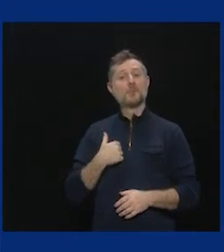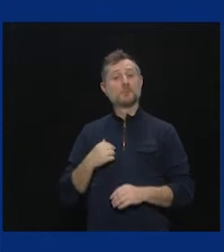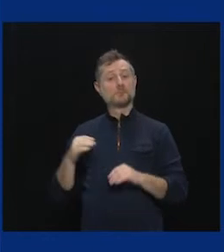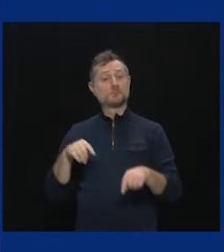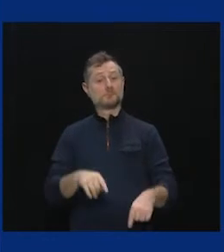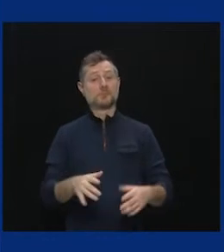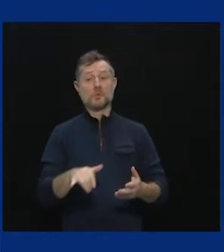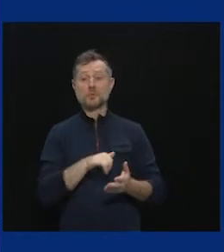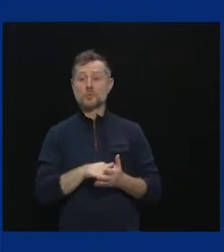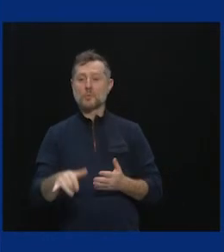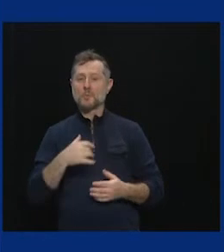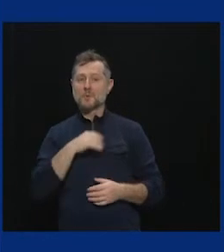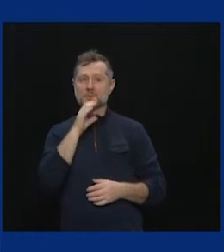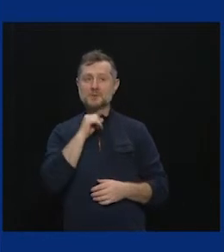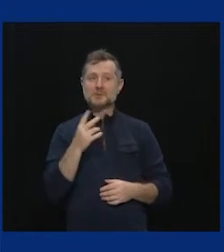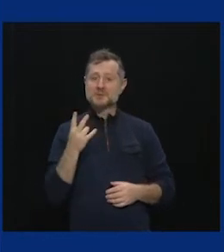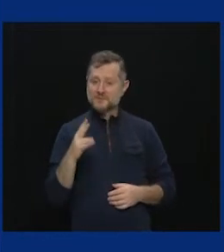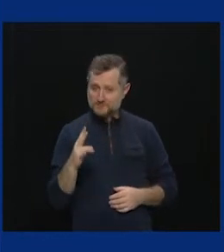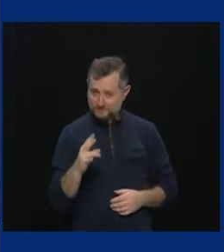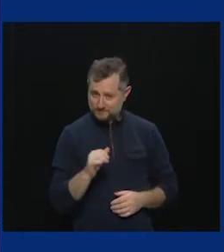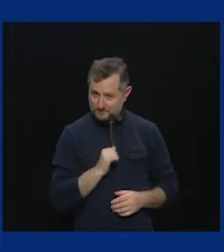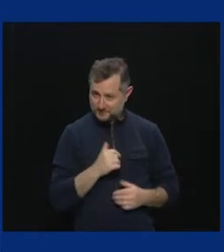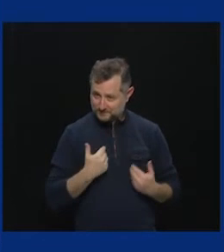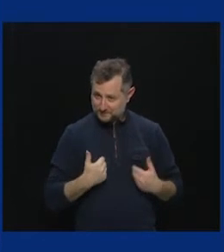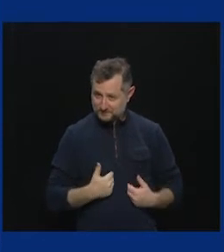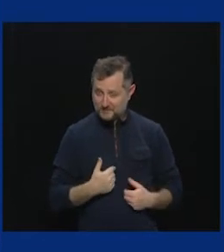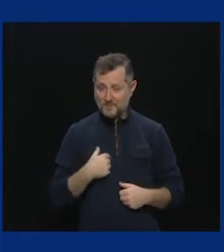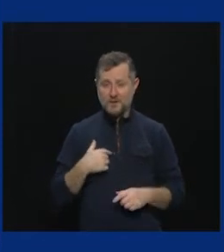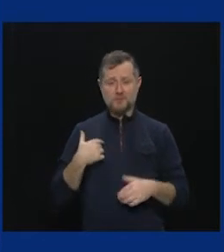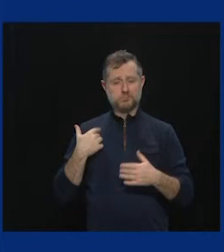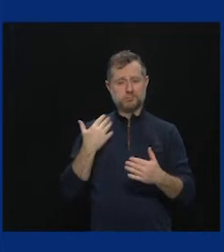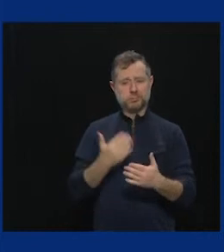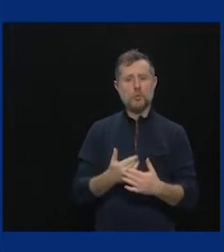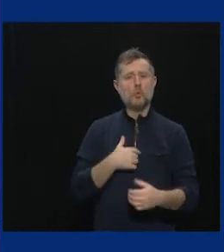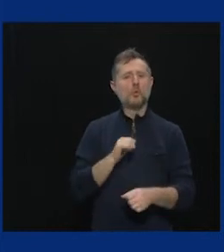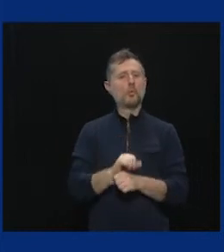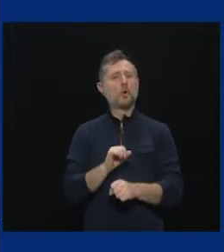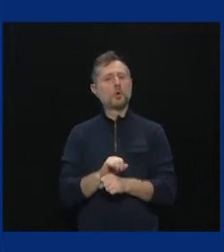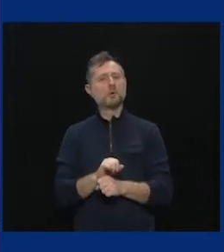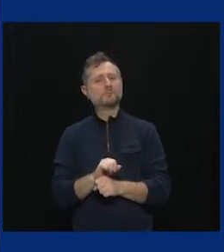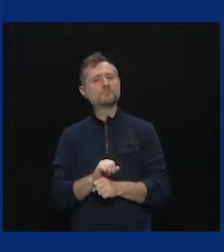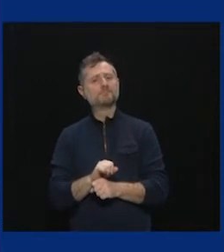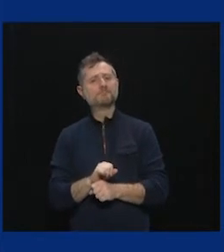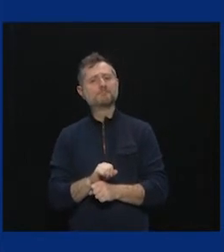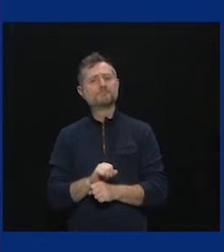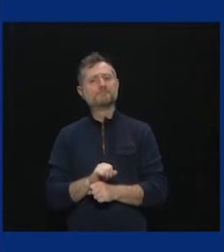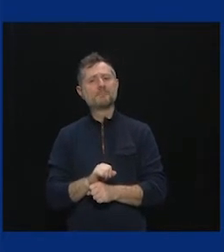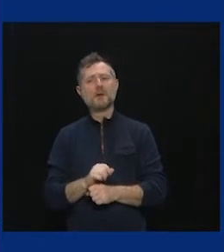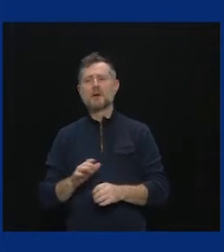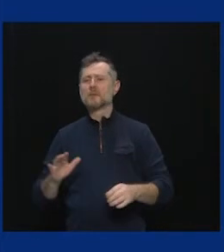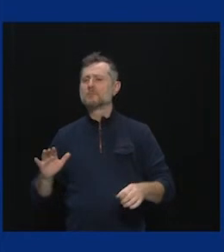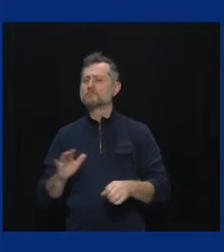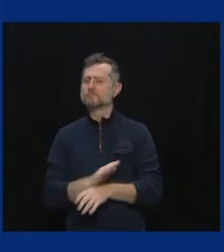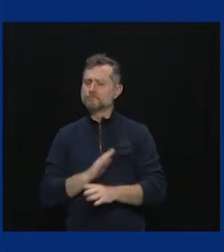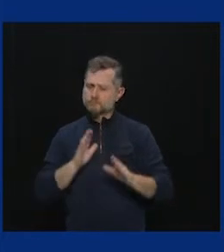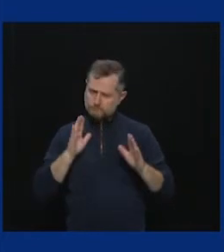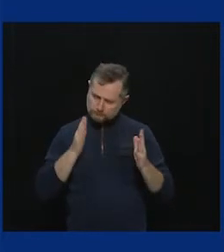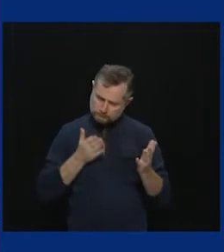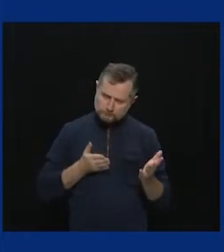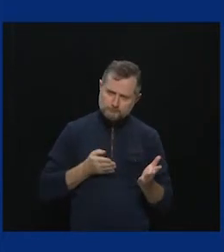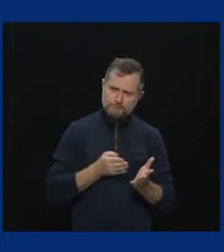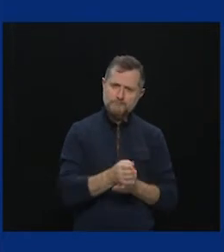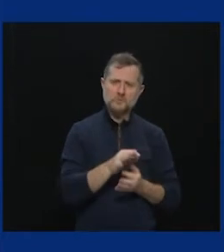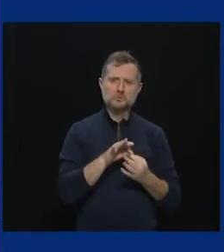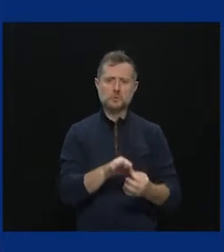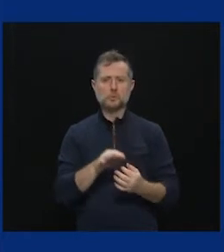old. Since there, I working my entire career with tourists and industry.